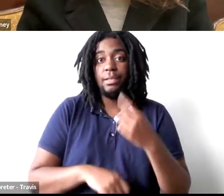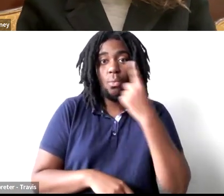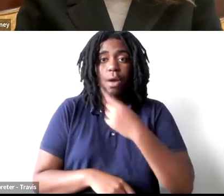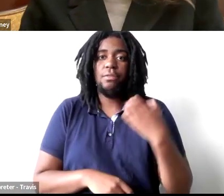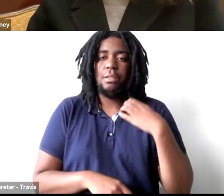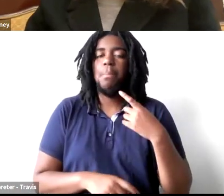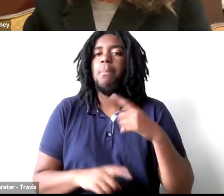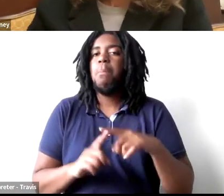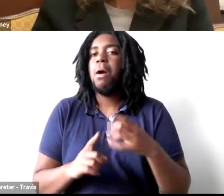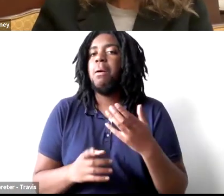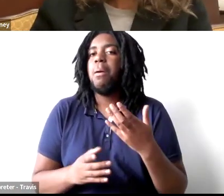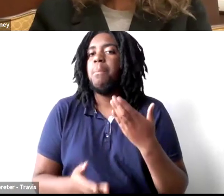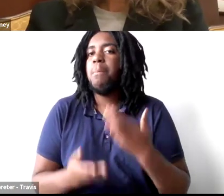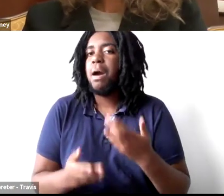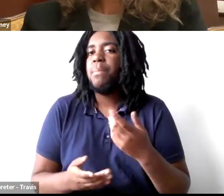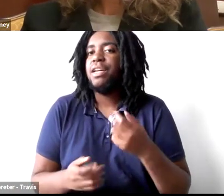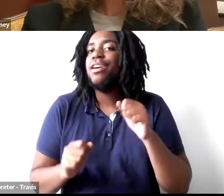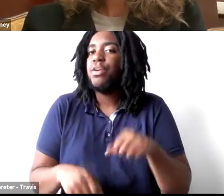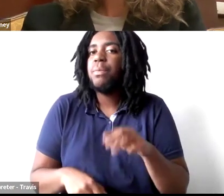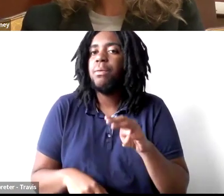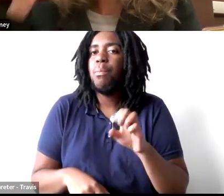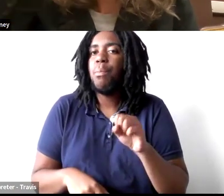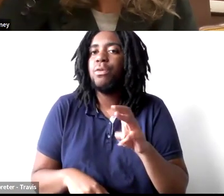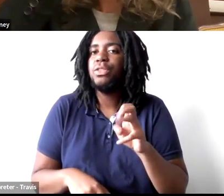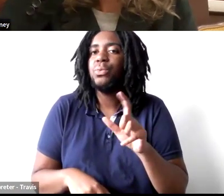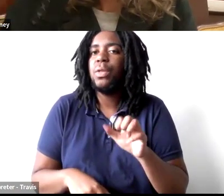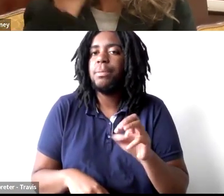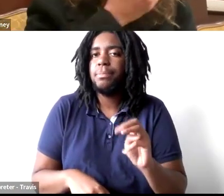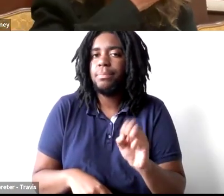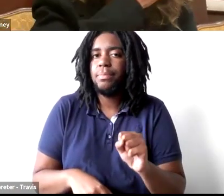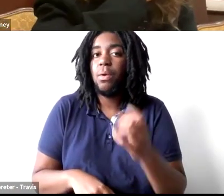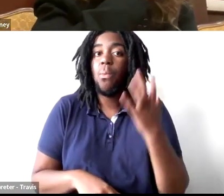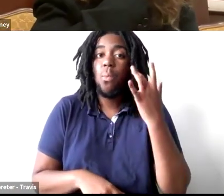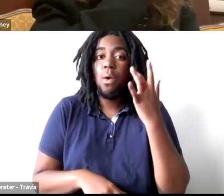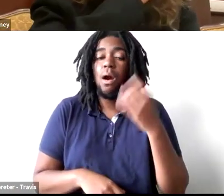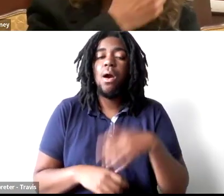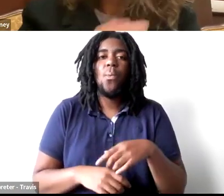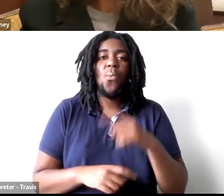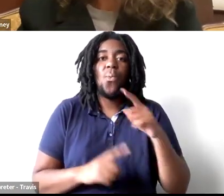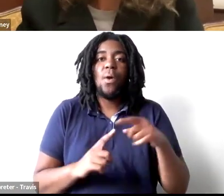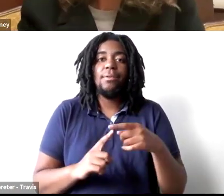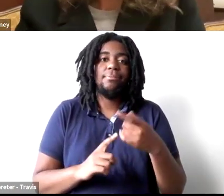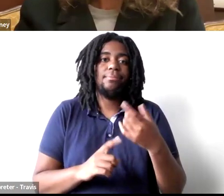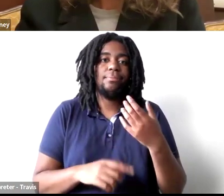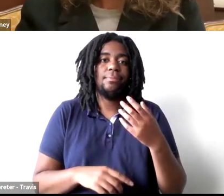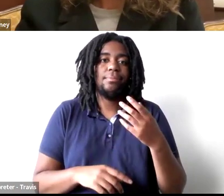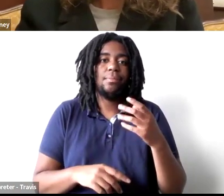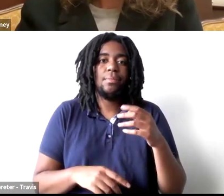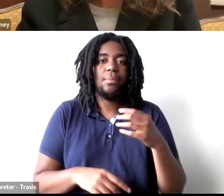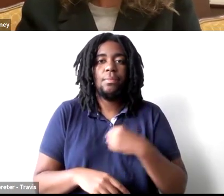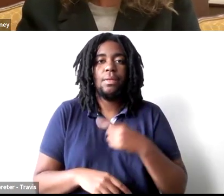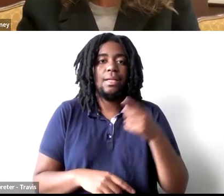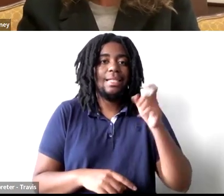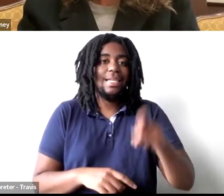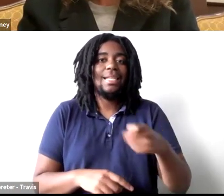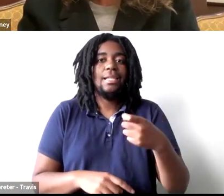Charles Willson Peale needed a person of color for a marketing campaign, Moses Williams was drafted in